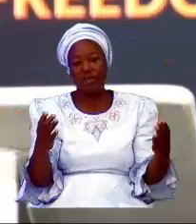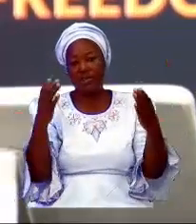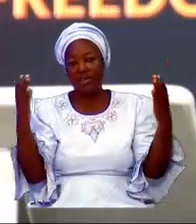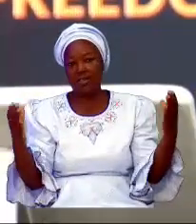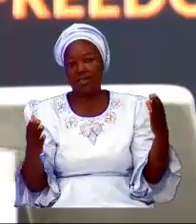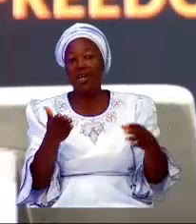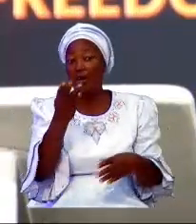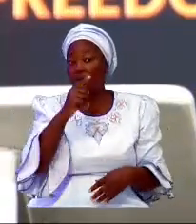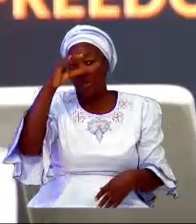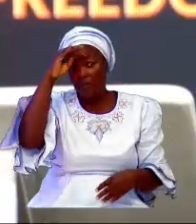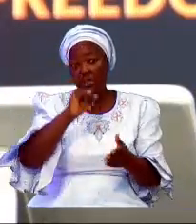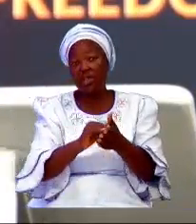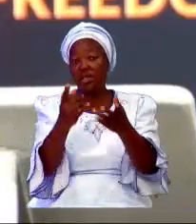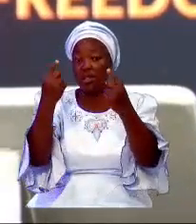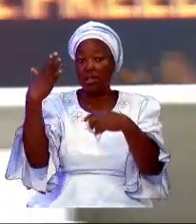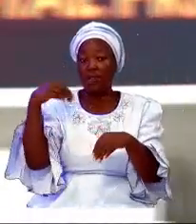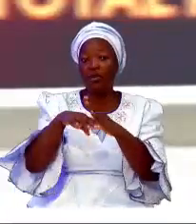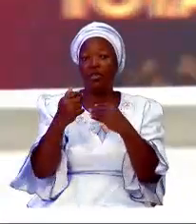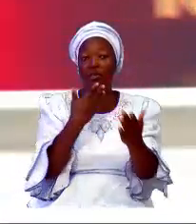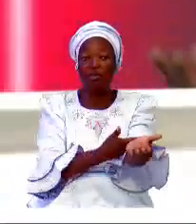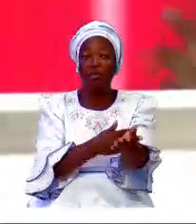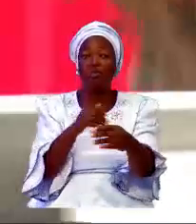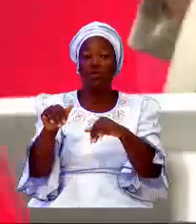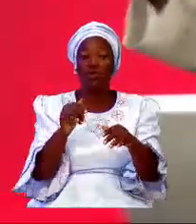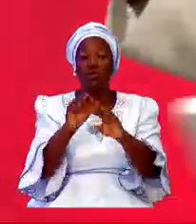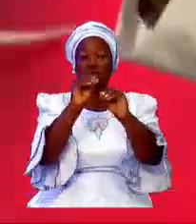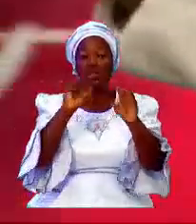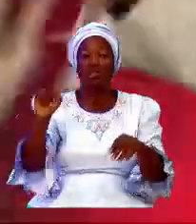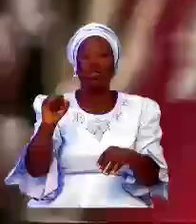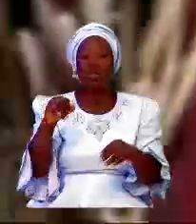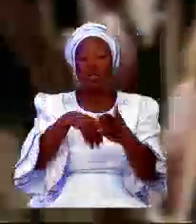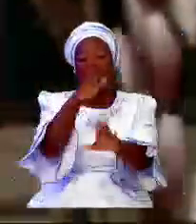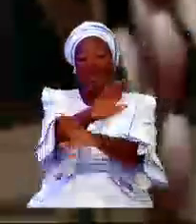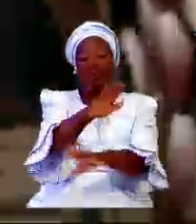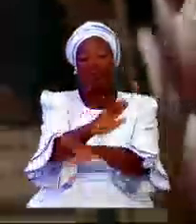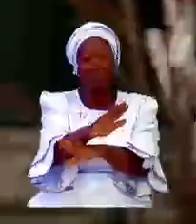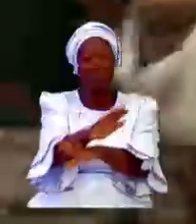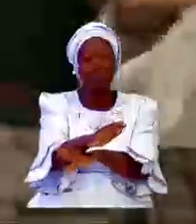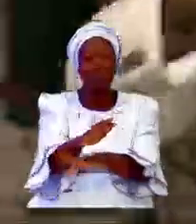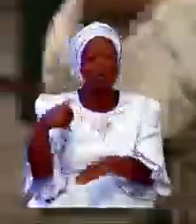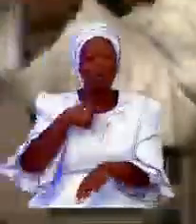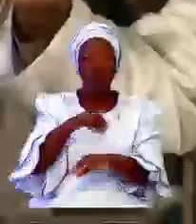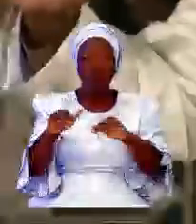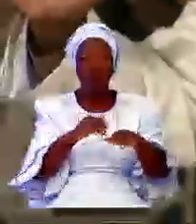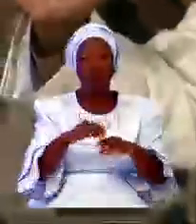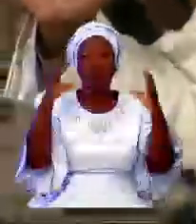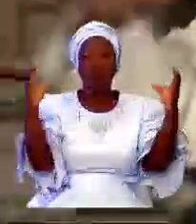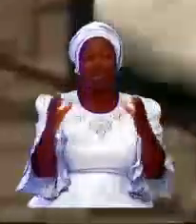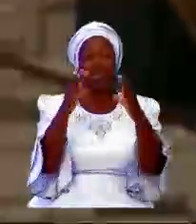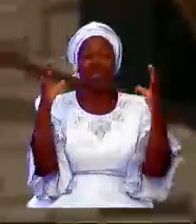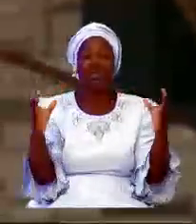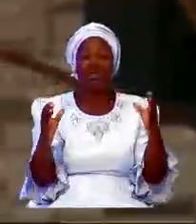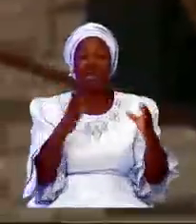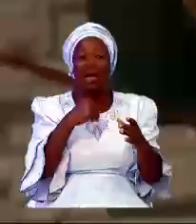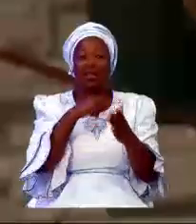crusade. And there was a man that came in the morning, we'll do seminar, we'll do teaching. In